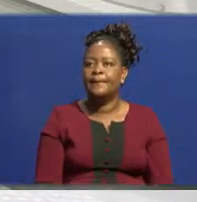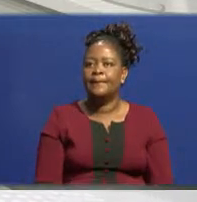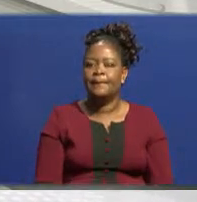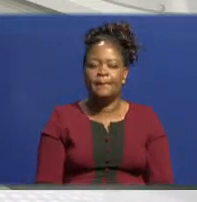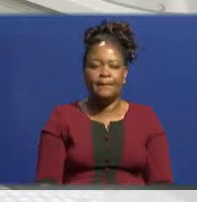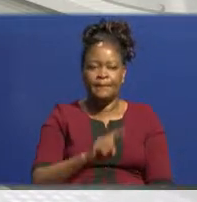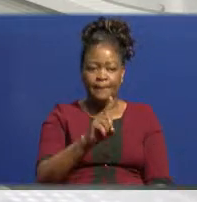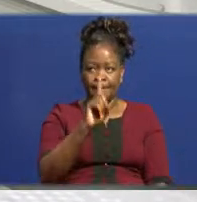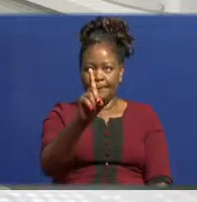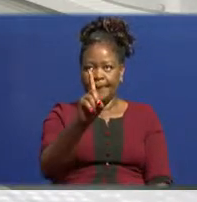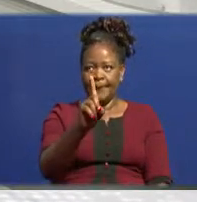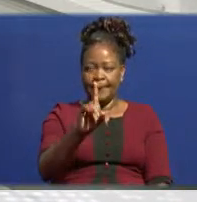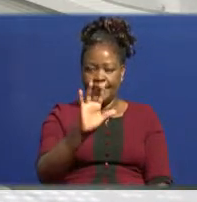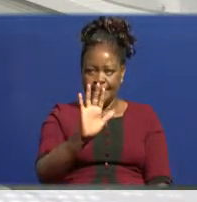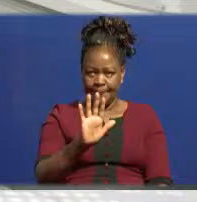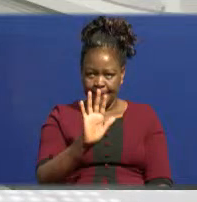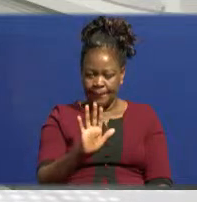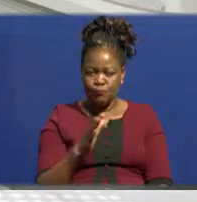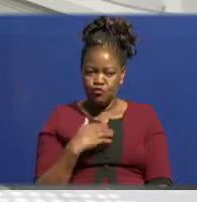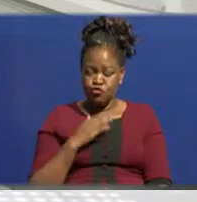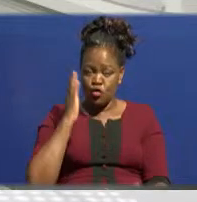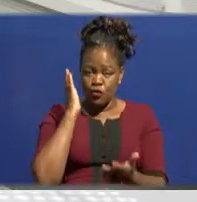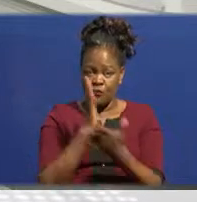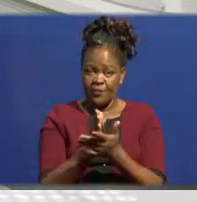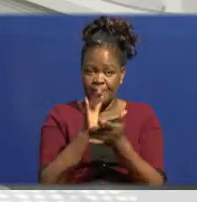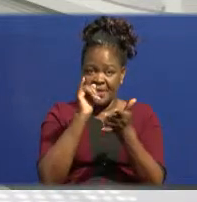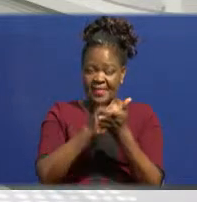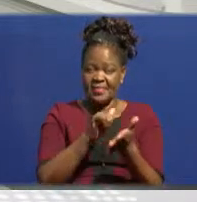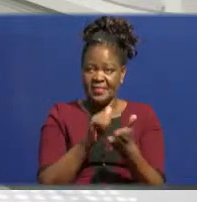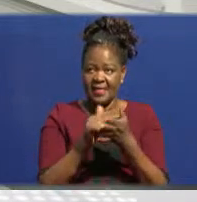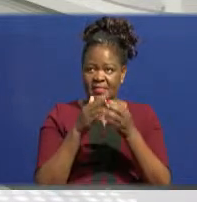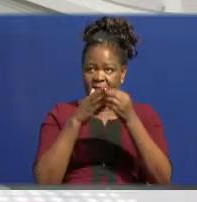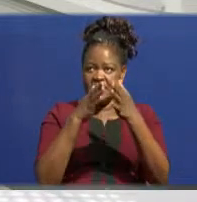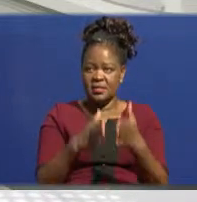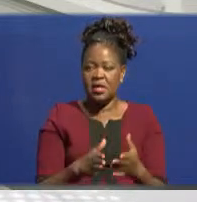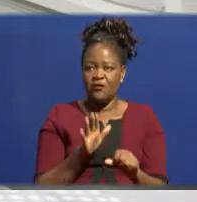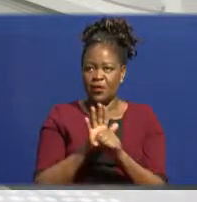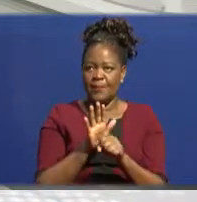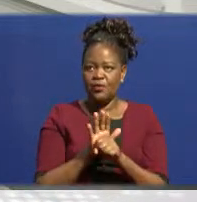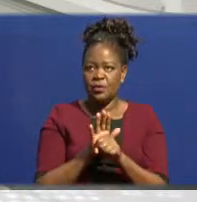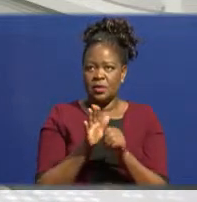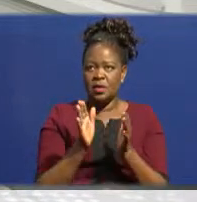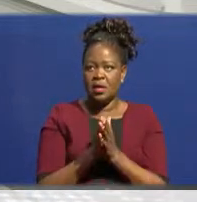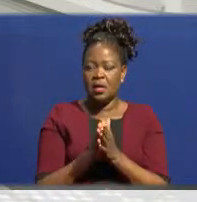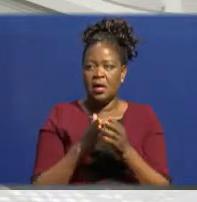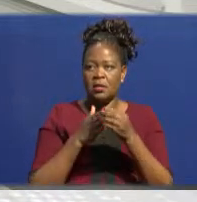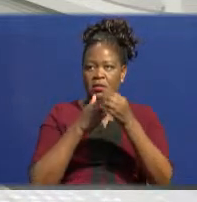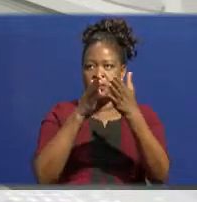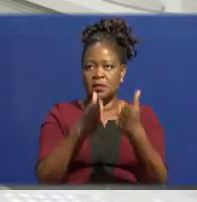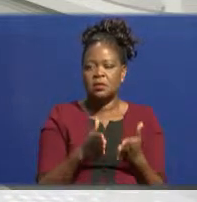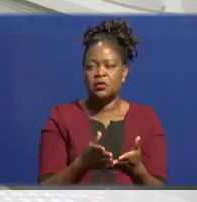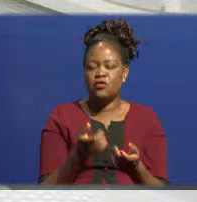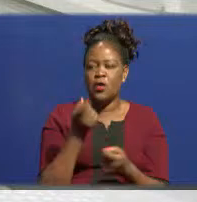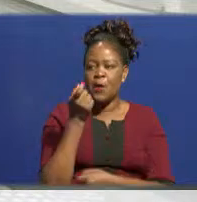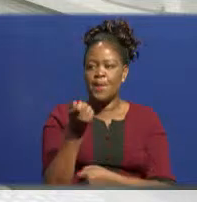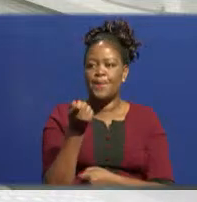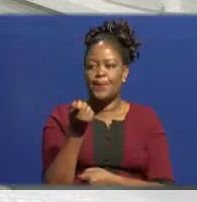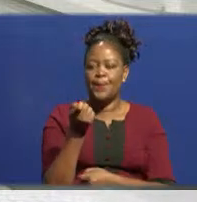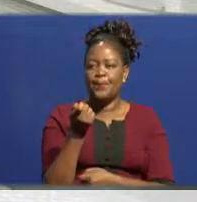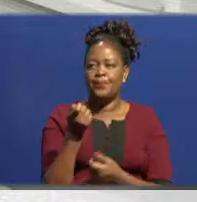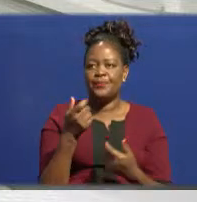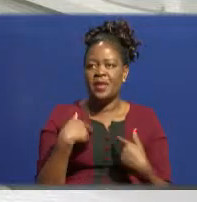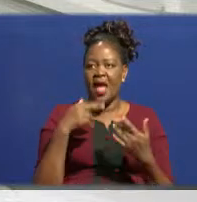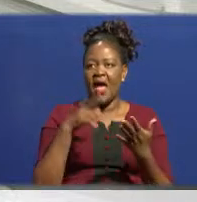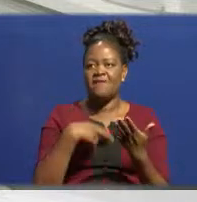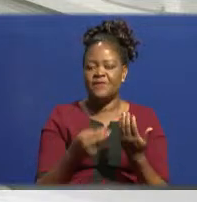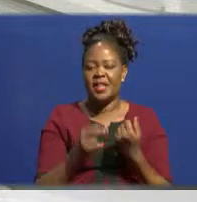I just want to ask him one question. Mheshimiwa, yes. Are you confirming that the leader of the majority and the leader of the minority have